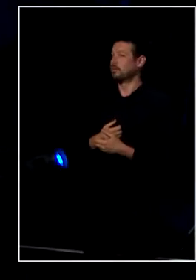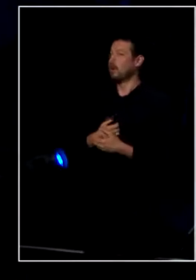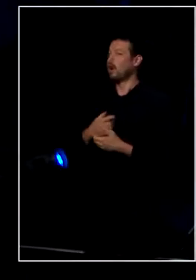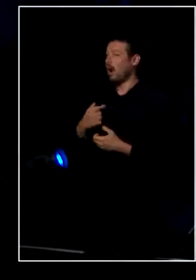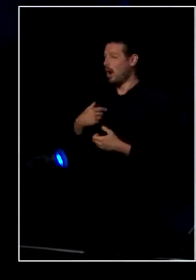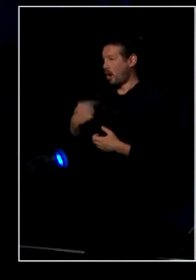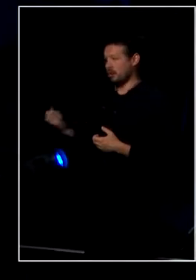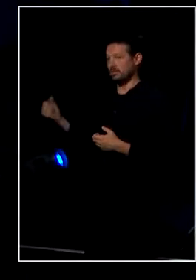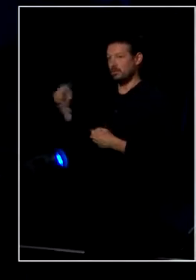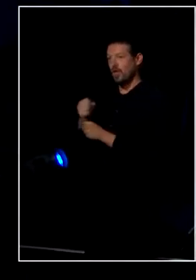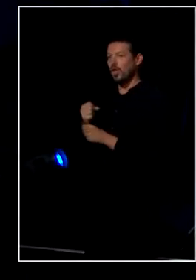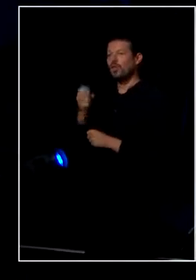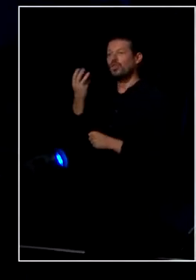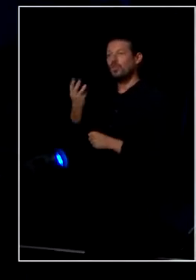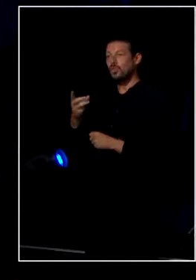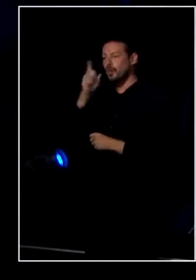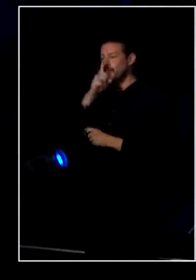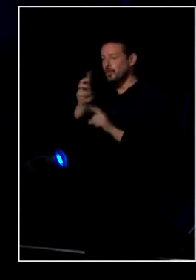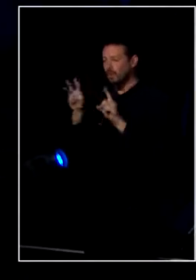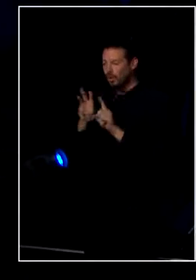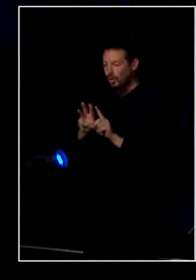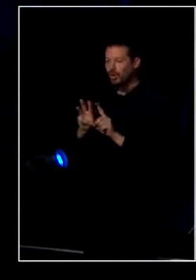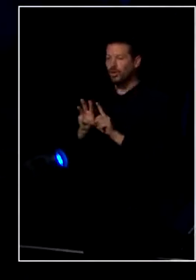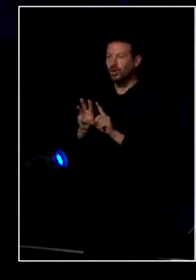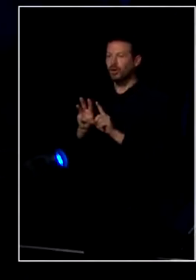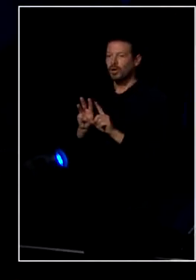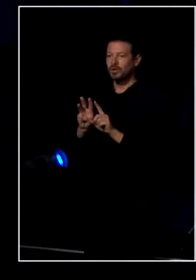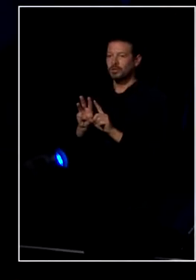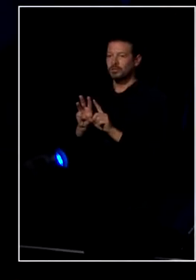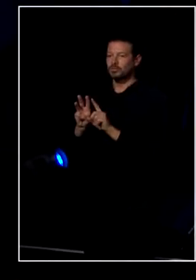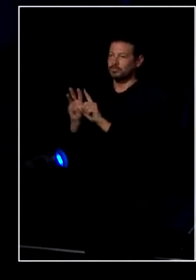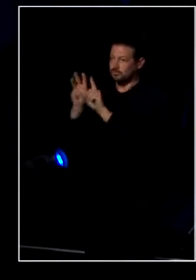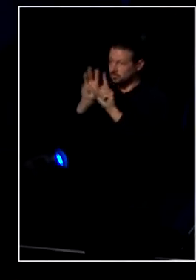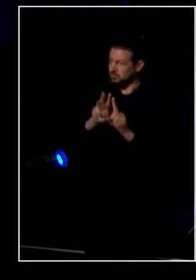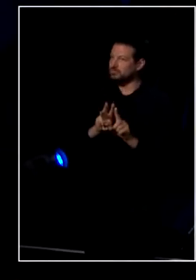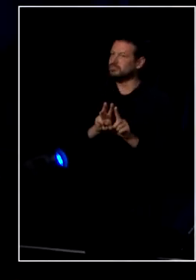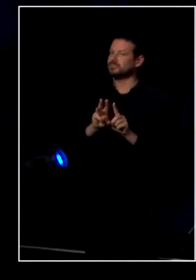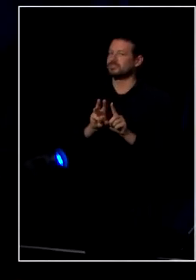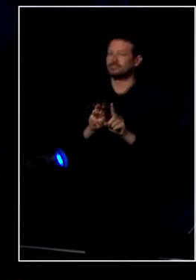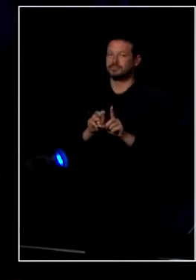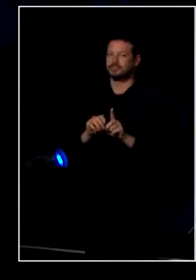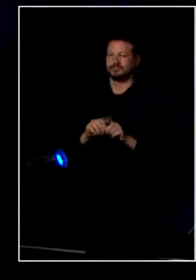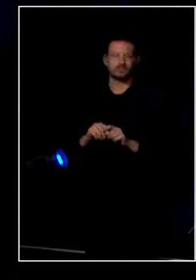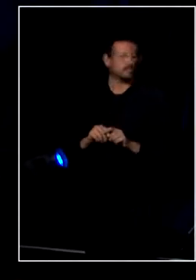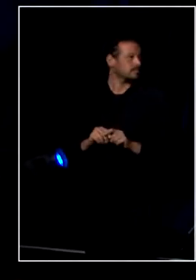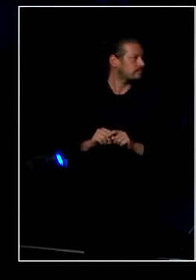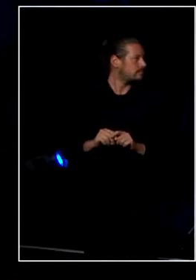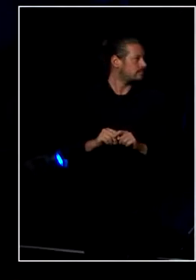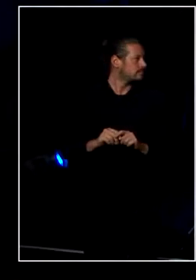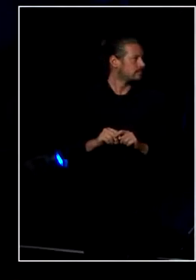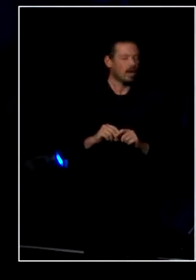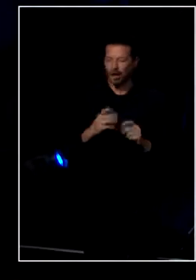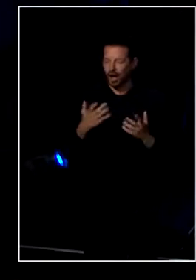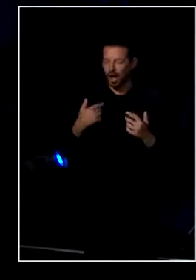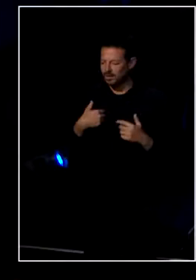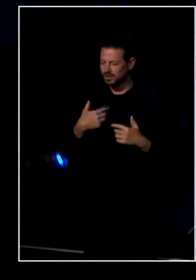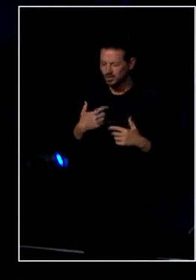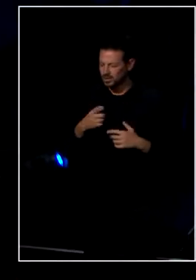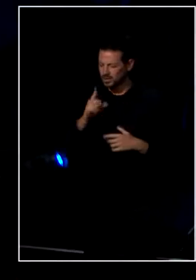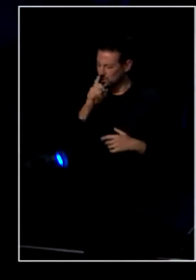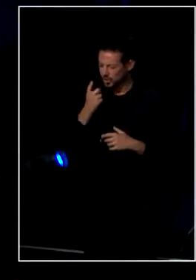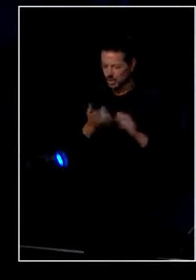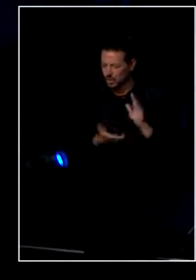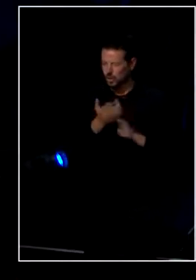me, Jess and, you know, there were some other people. And then there were some areas that I couldn't go down. I couldn't